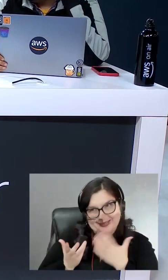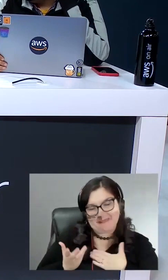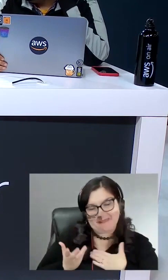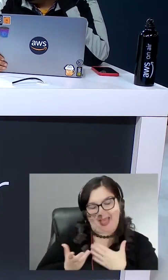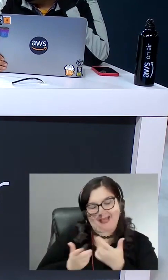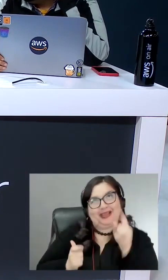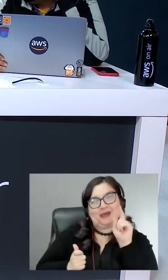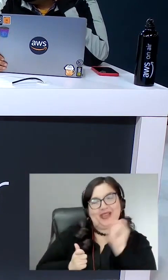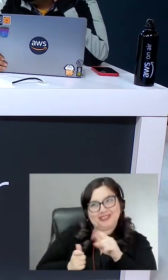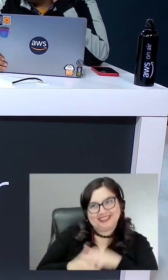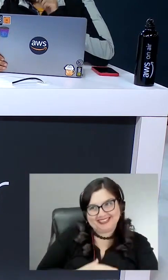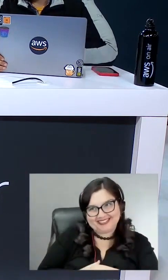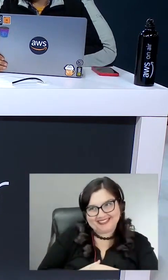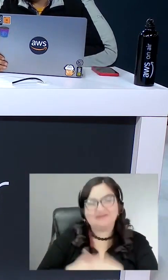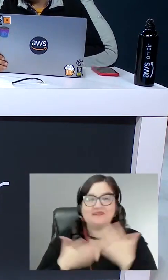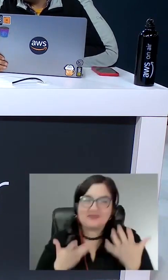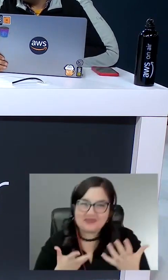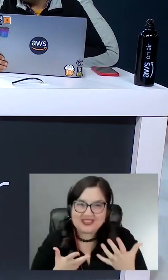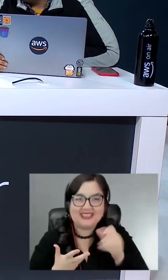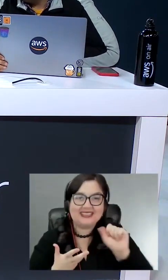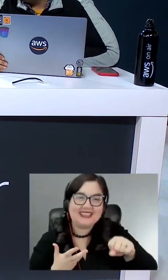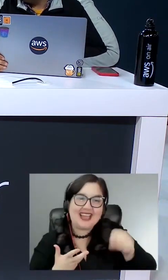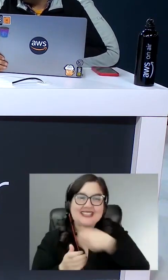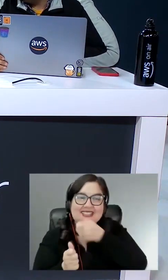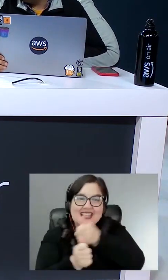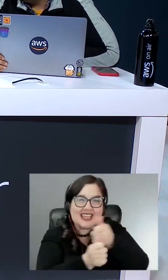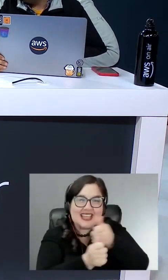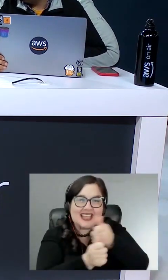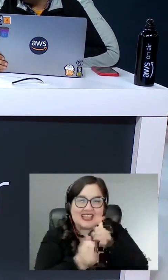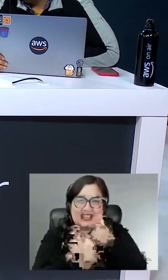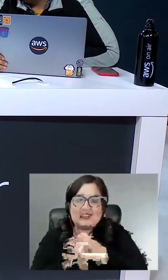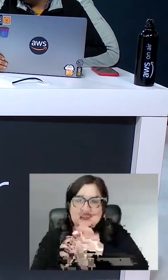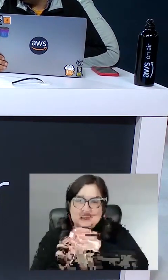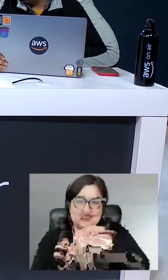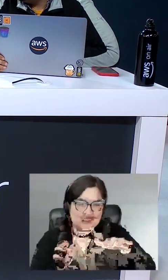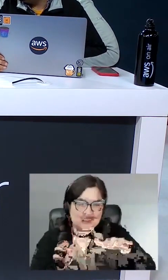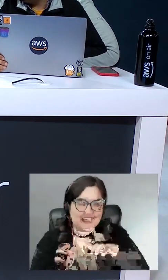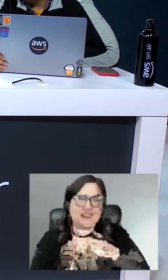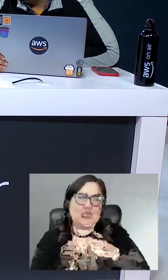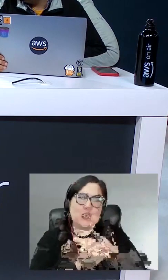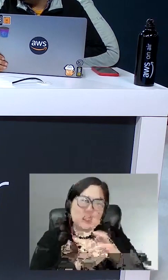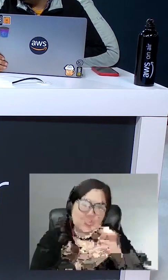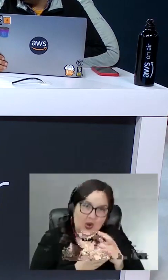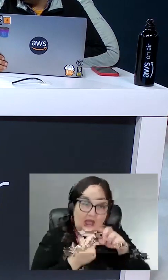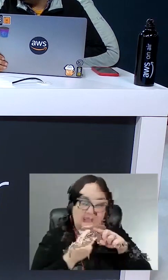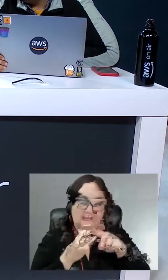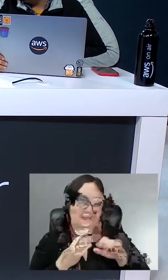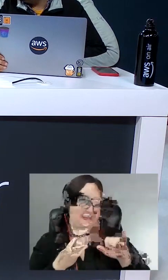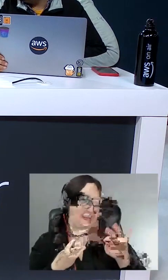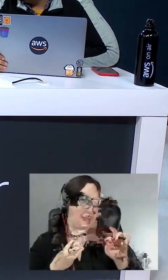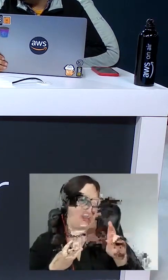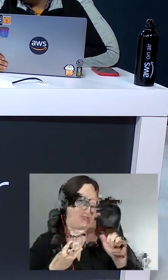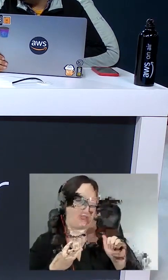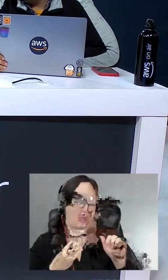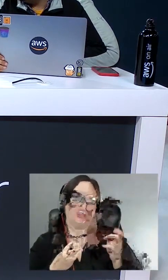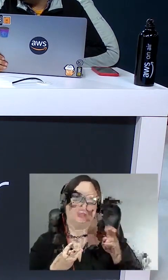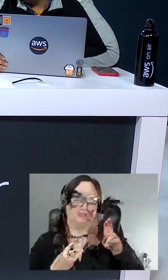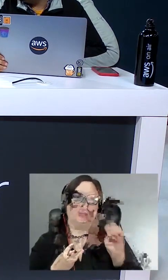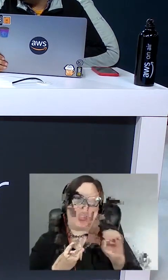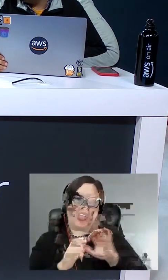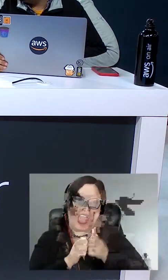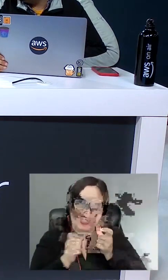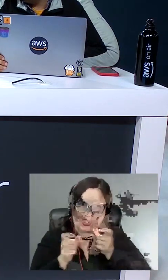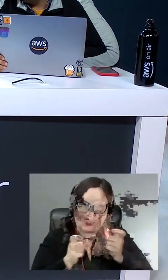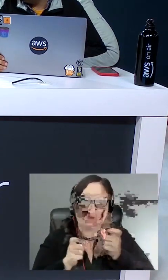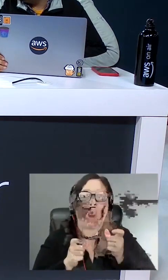Yeah, so in each region, basically we're gonna put the routers and the sort of infrastructure there, and the way you control it is through network policy.